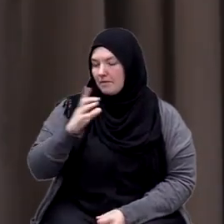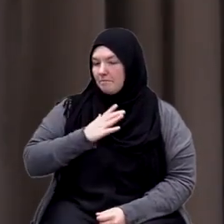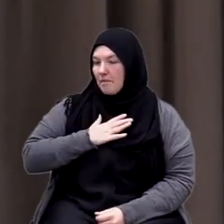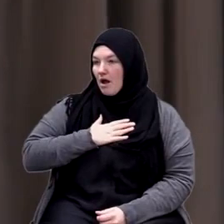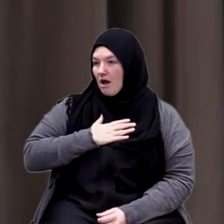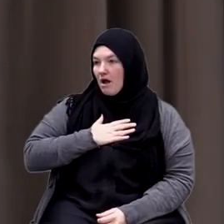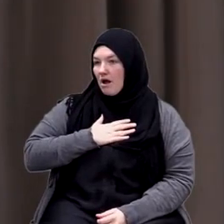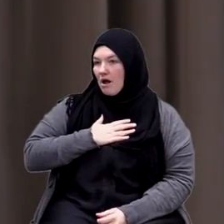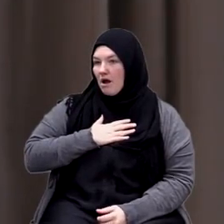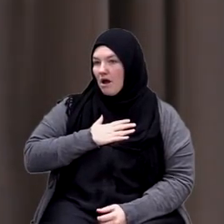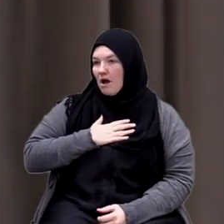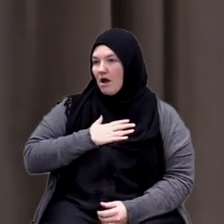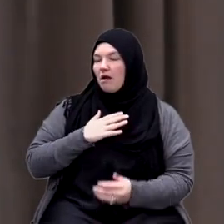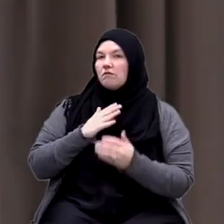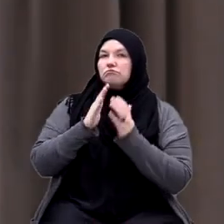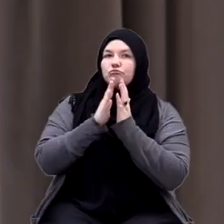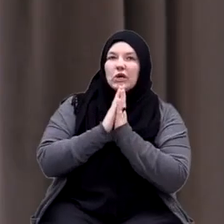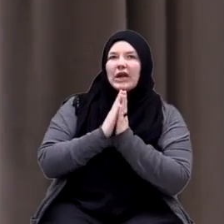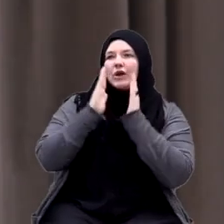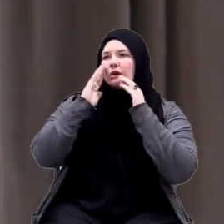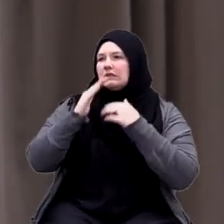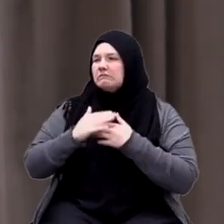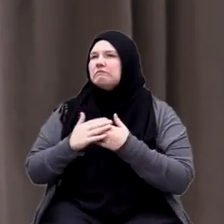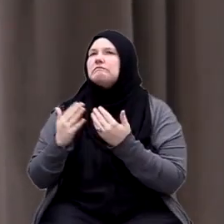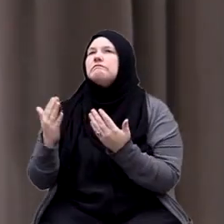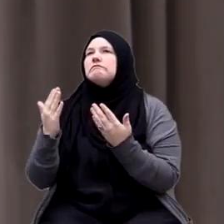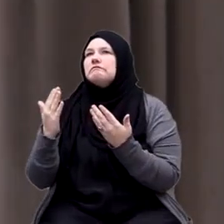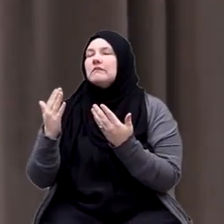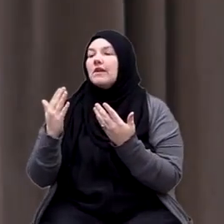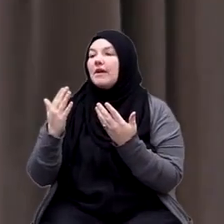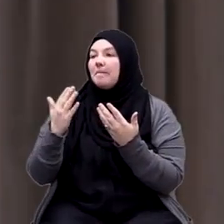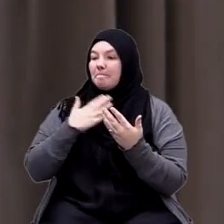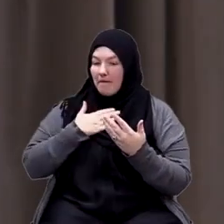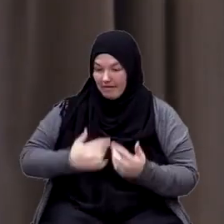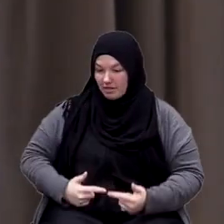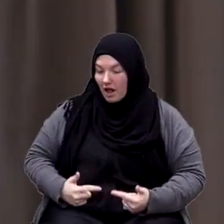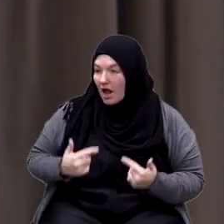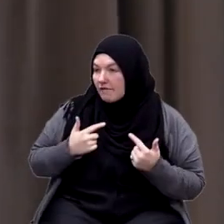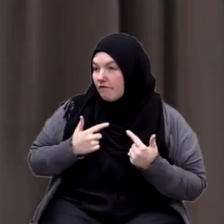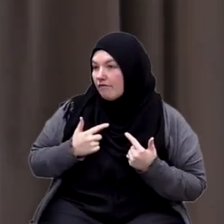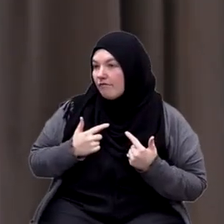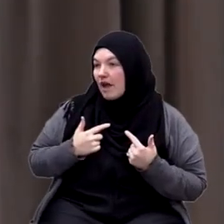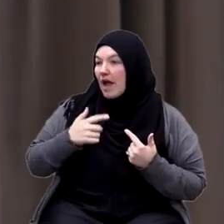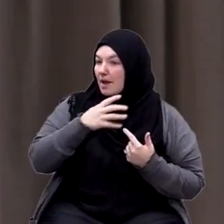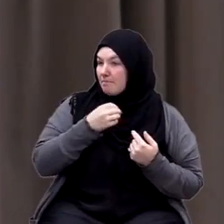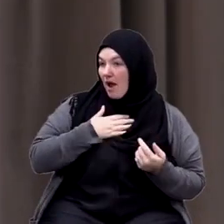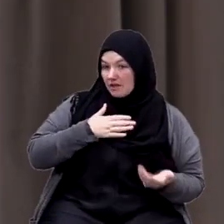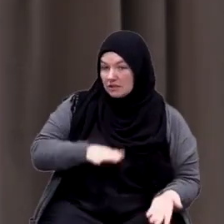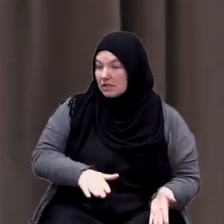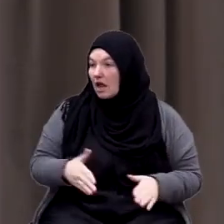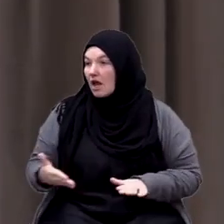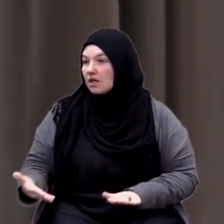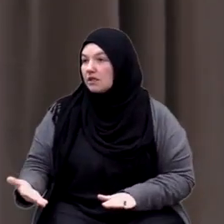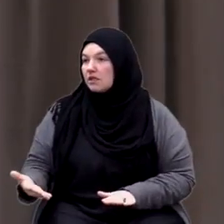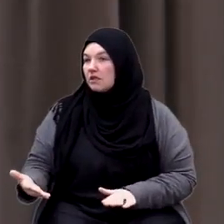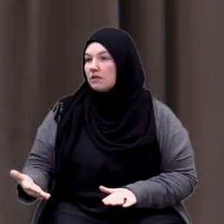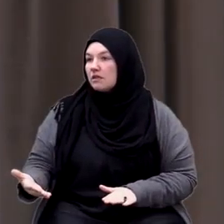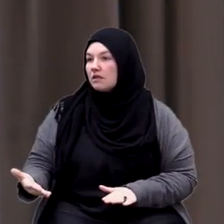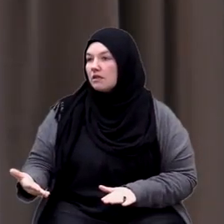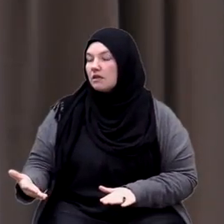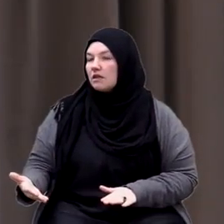prayer, my sacrifice, my living, and my dying is